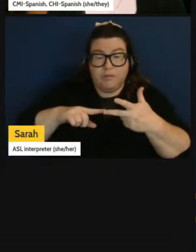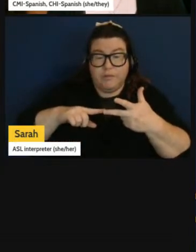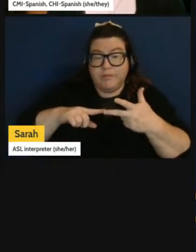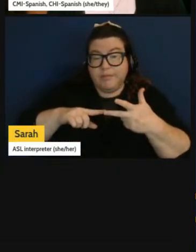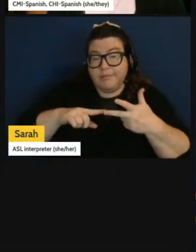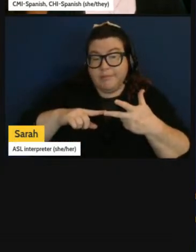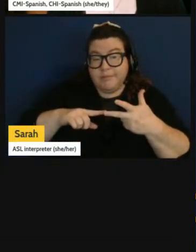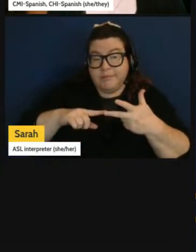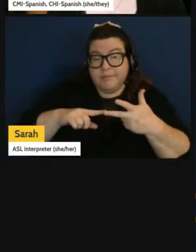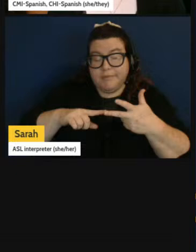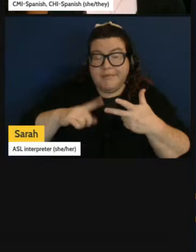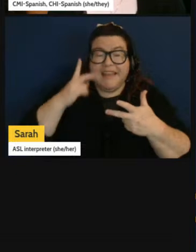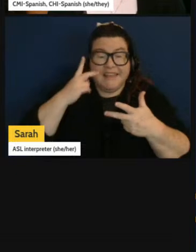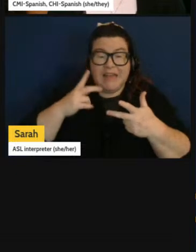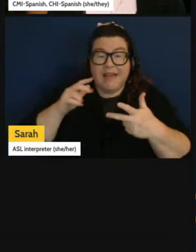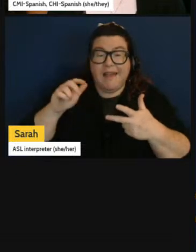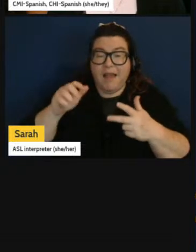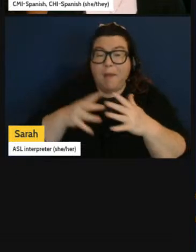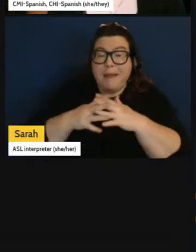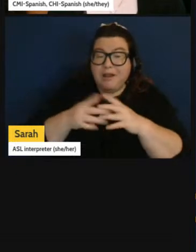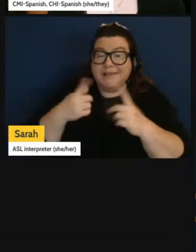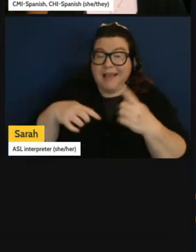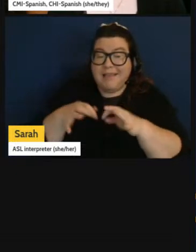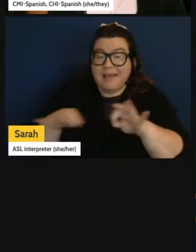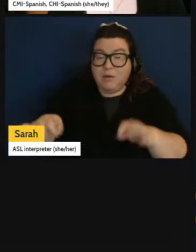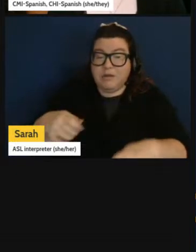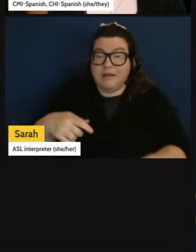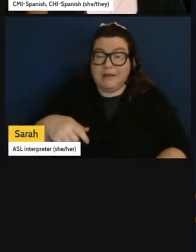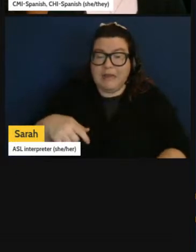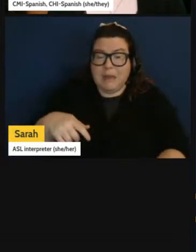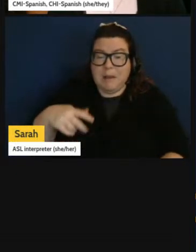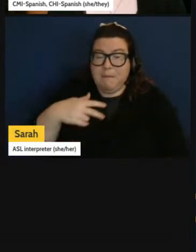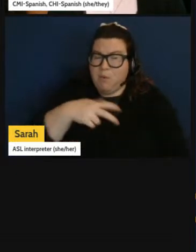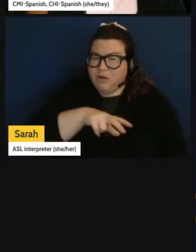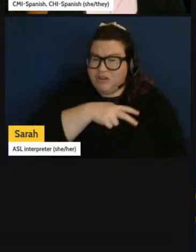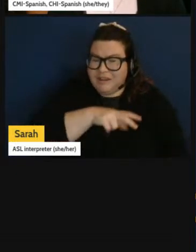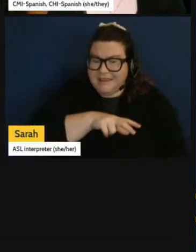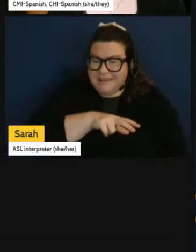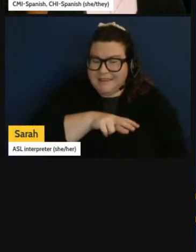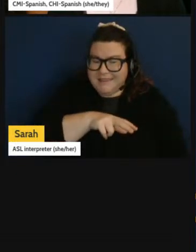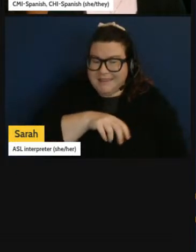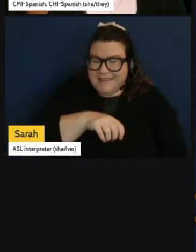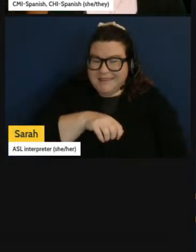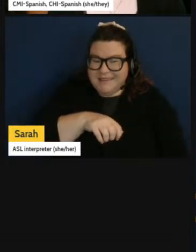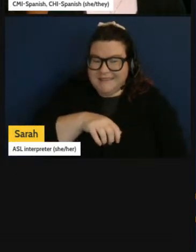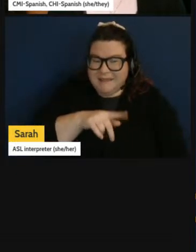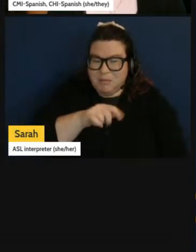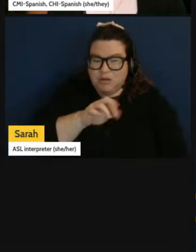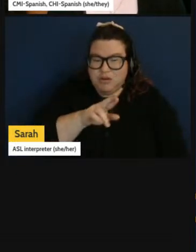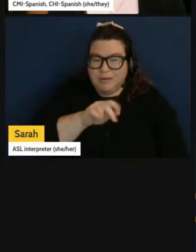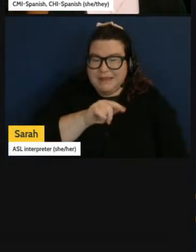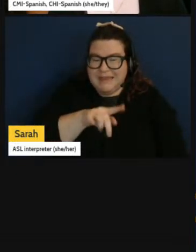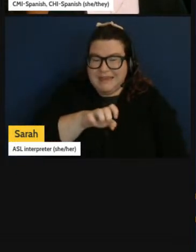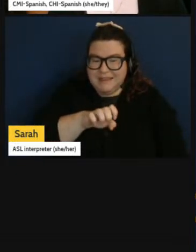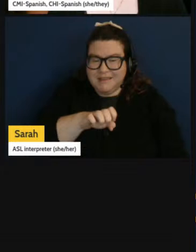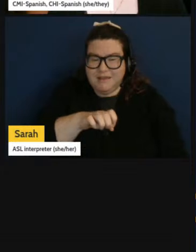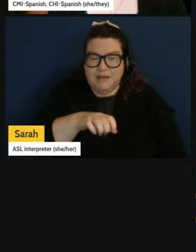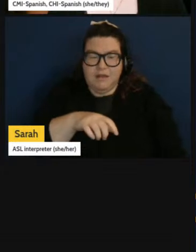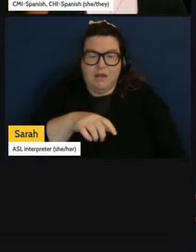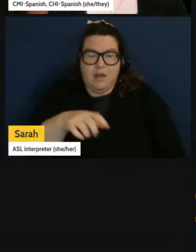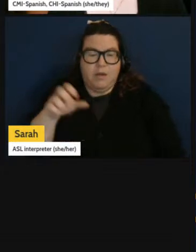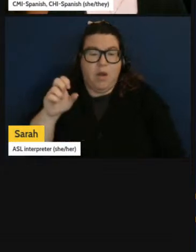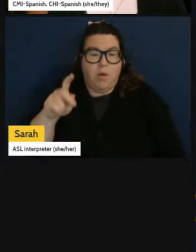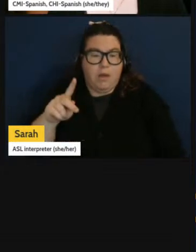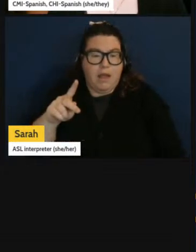and I see American Sign Language. We have Portuguese. Awesome. We have, okay, y'all. I